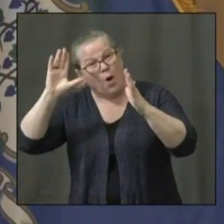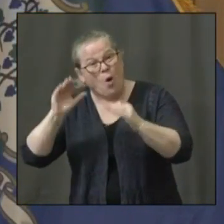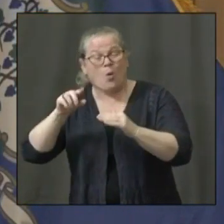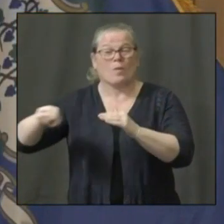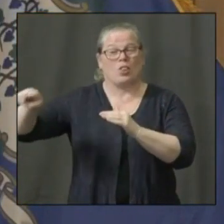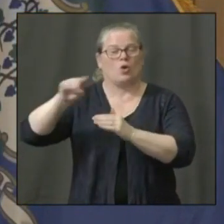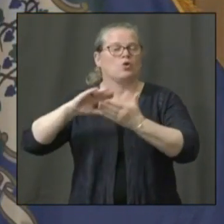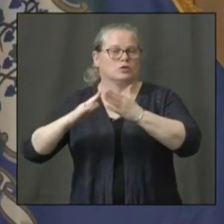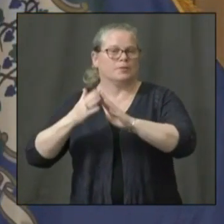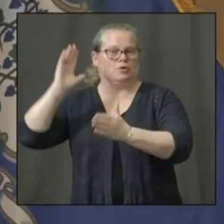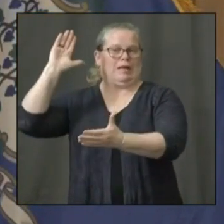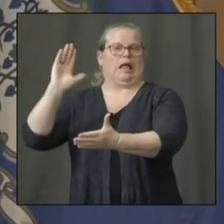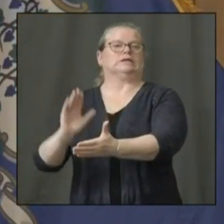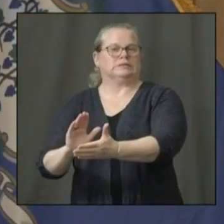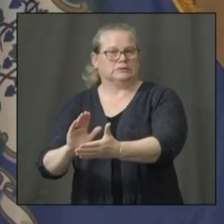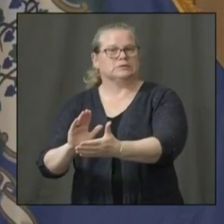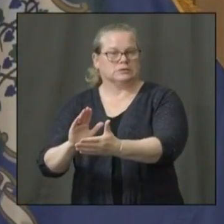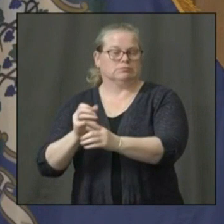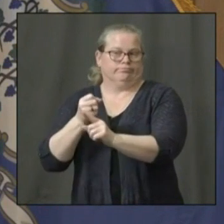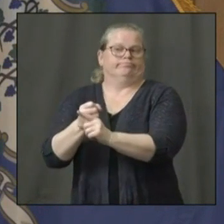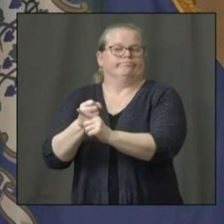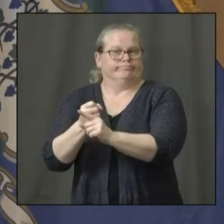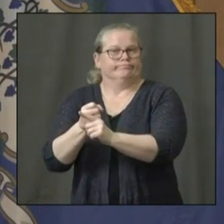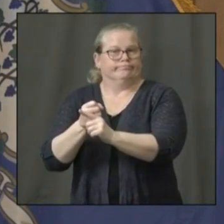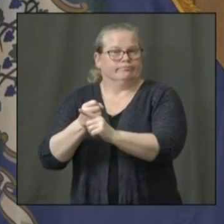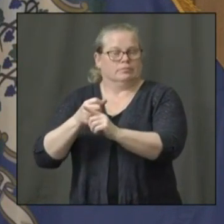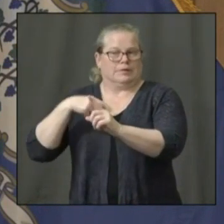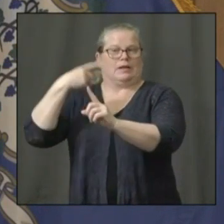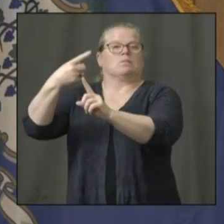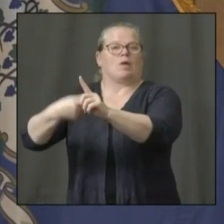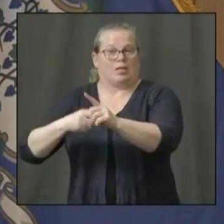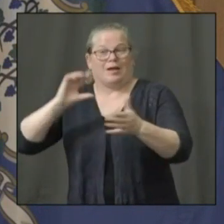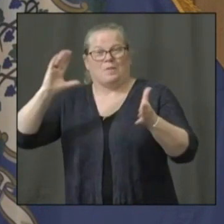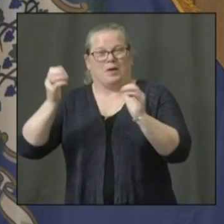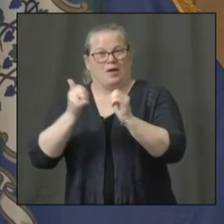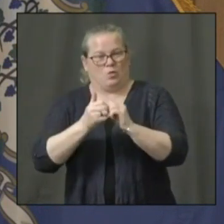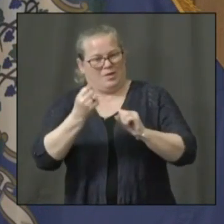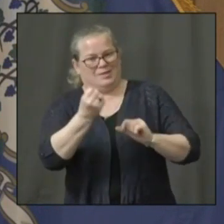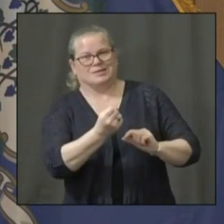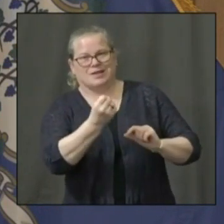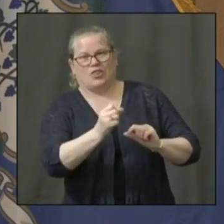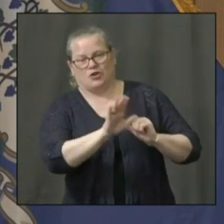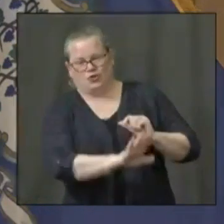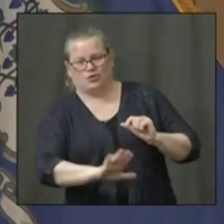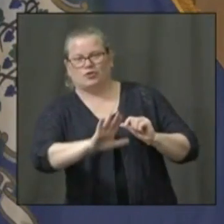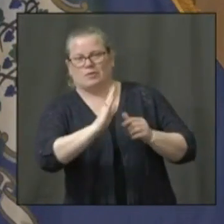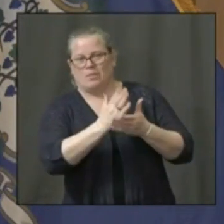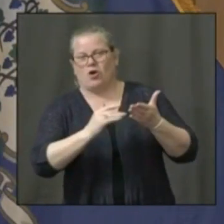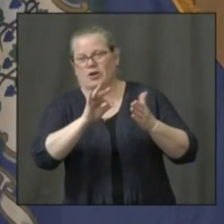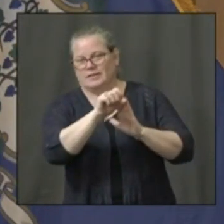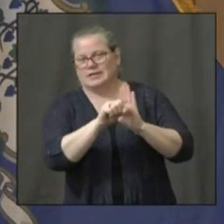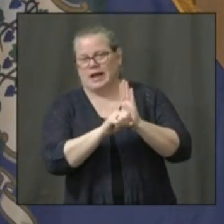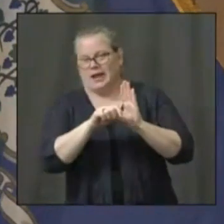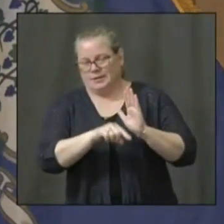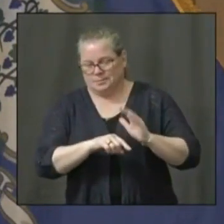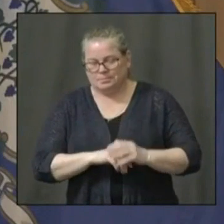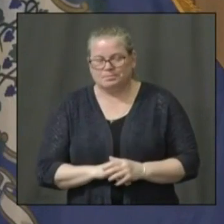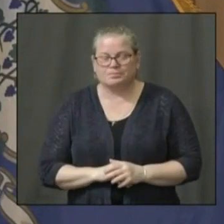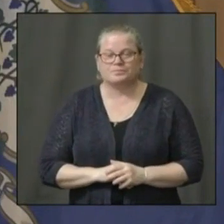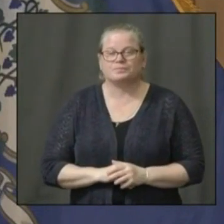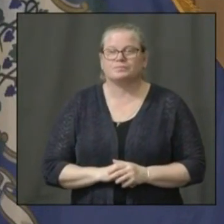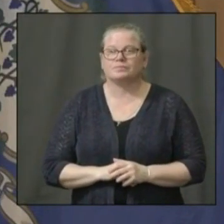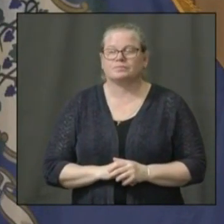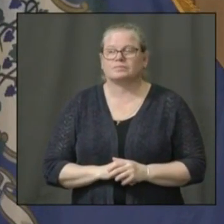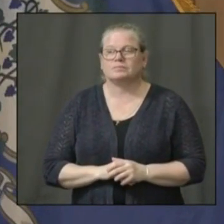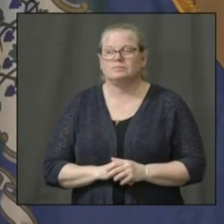much less afflicted a month from now than we've been in the southern part of the state. Just tell you a few other things that I'm thinking